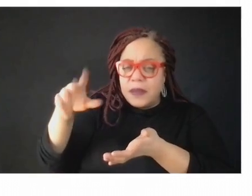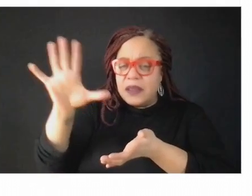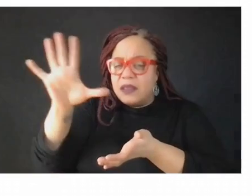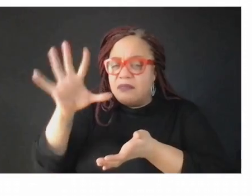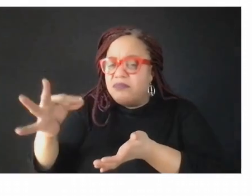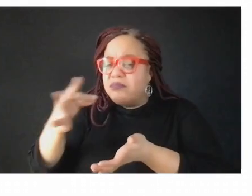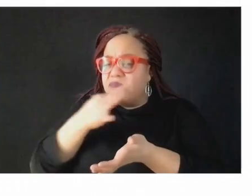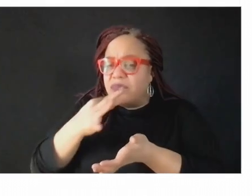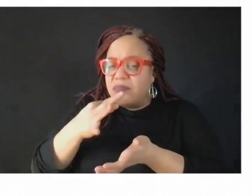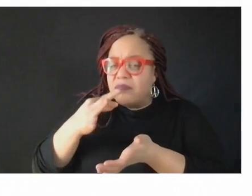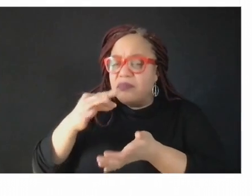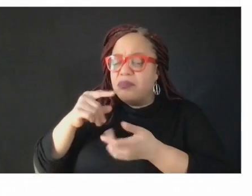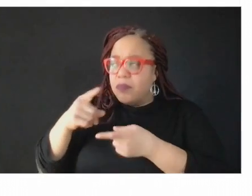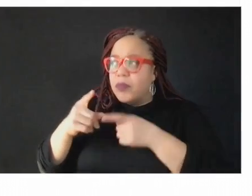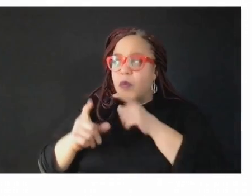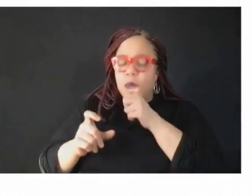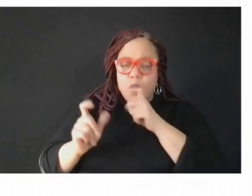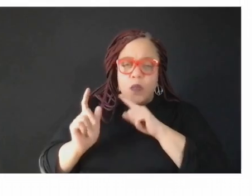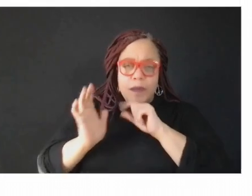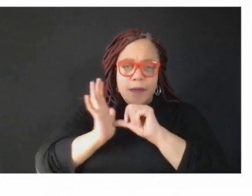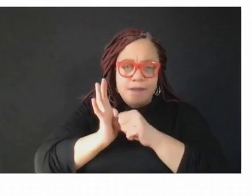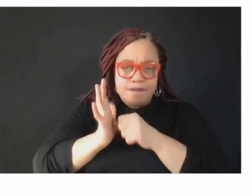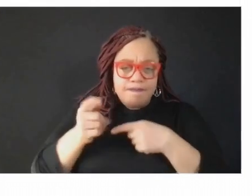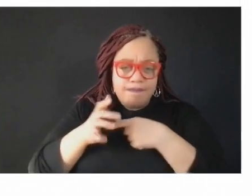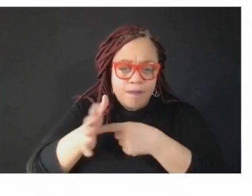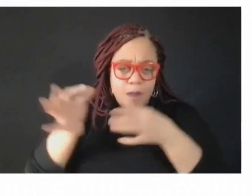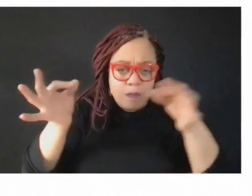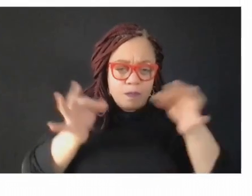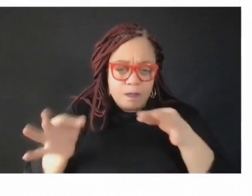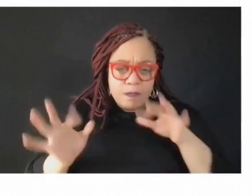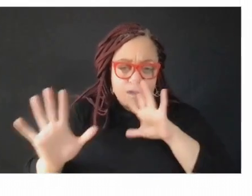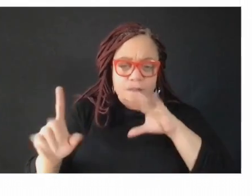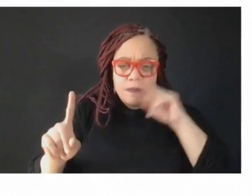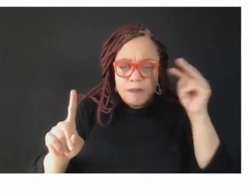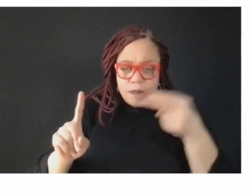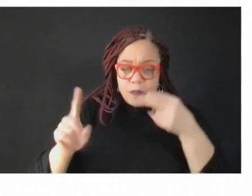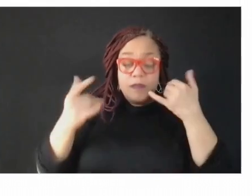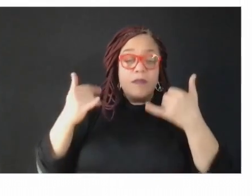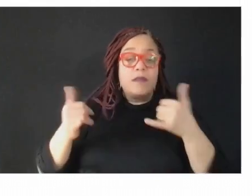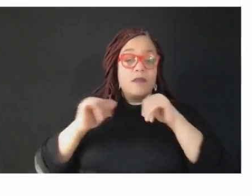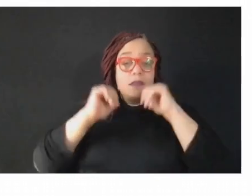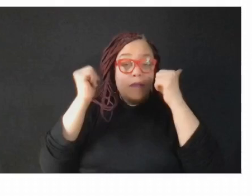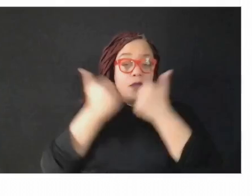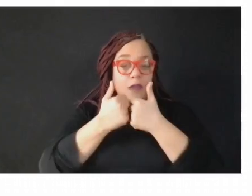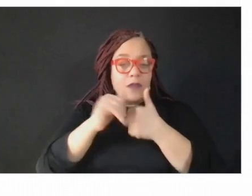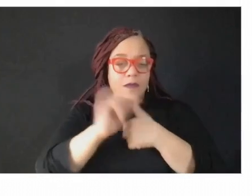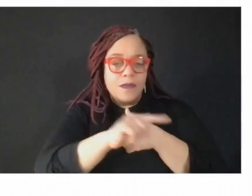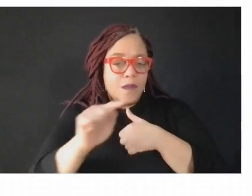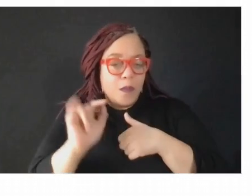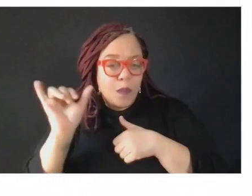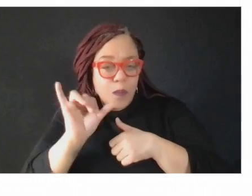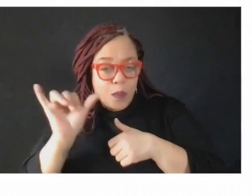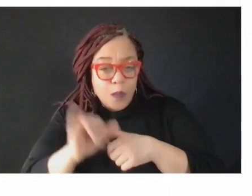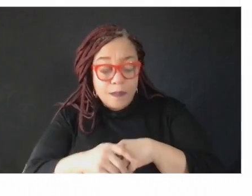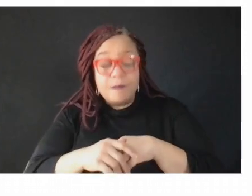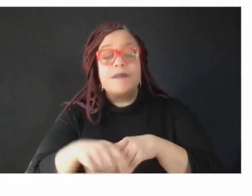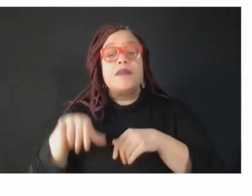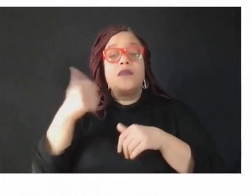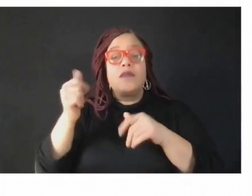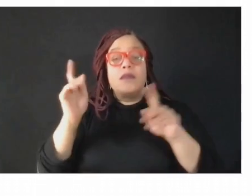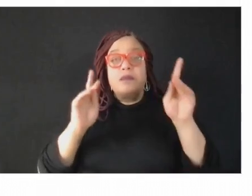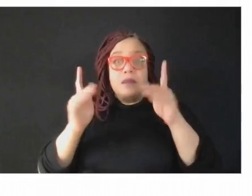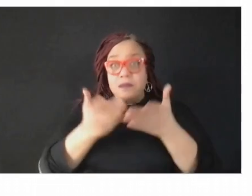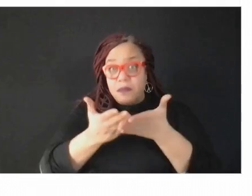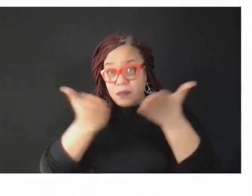in part to the challenges we face. The other thing that is different and qualitatively different in an important way